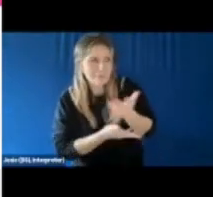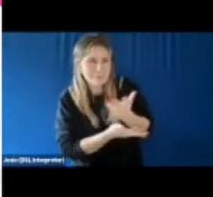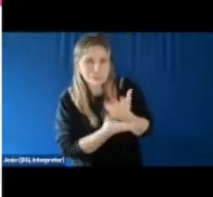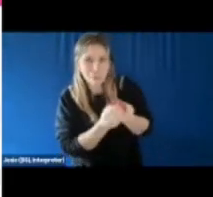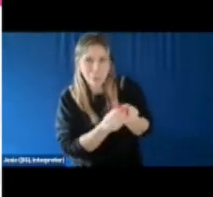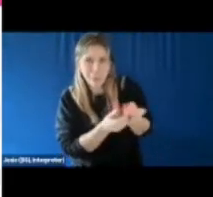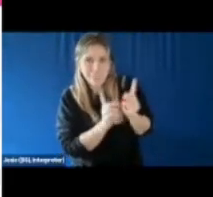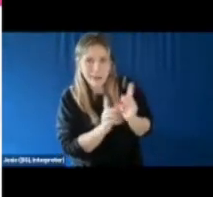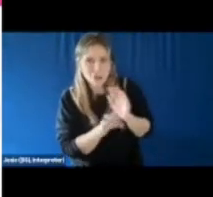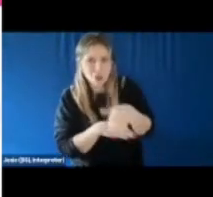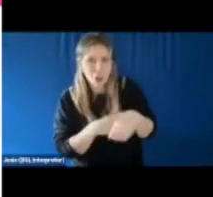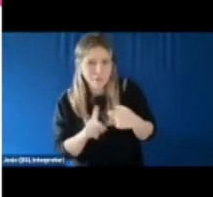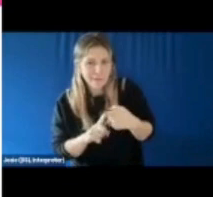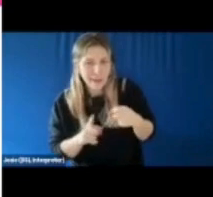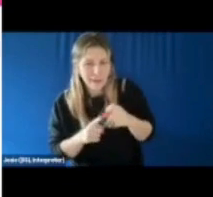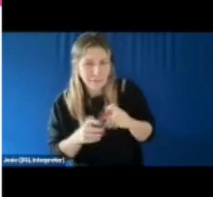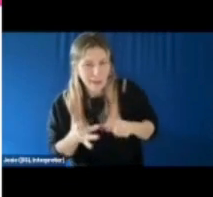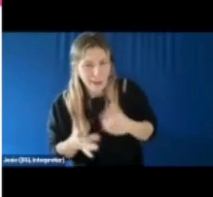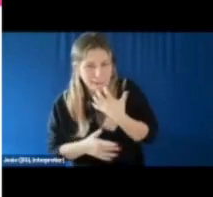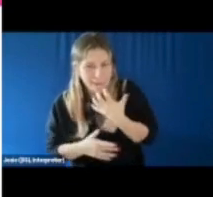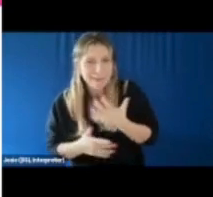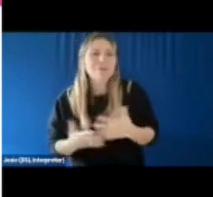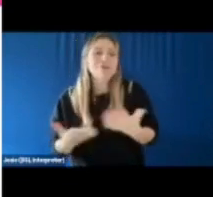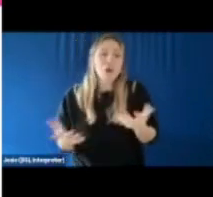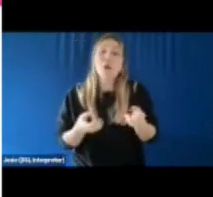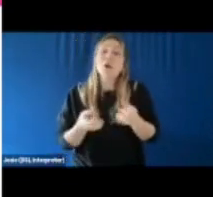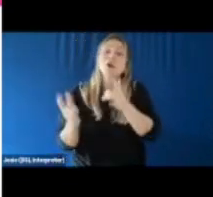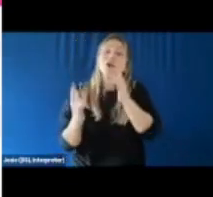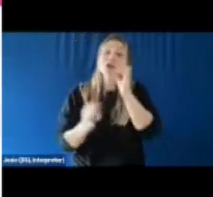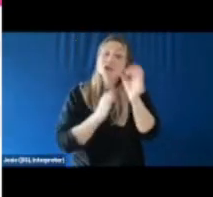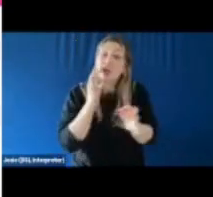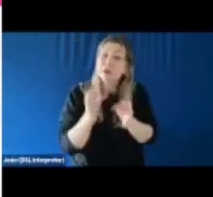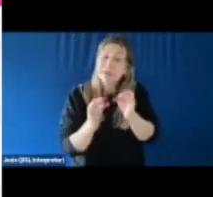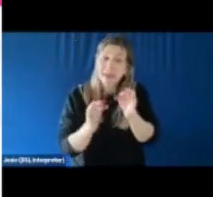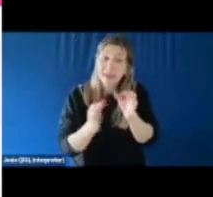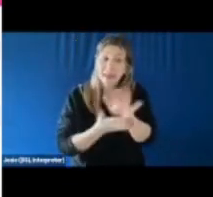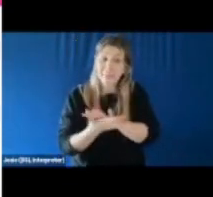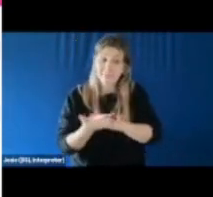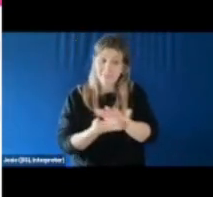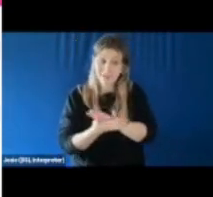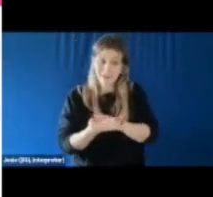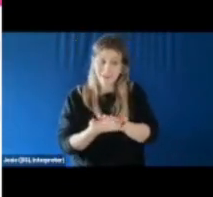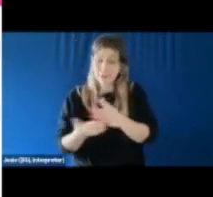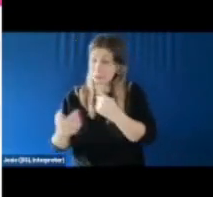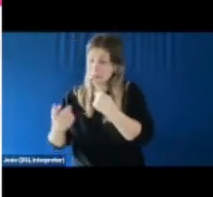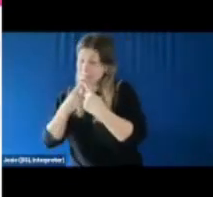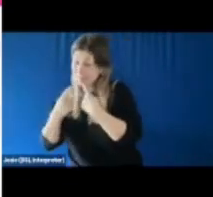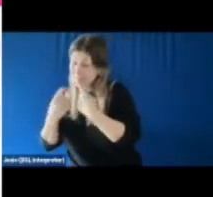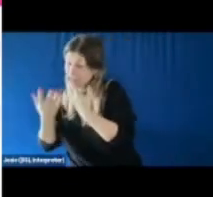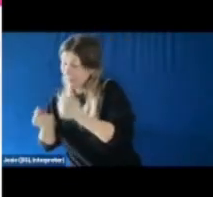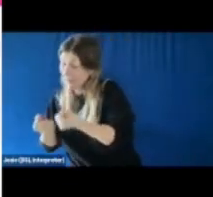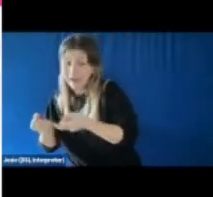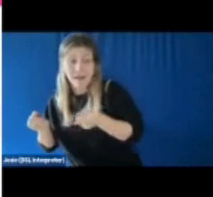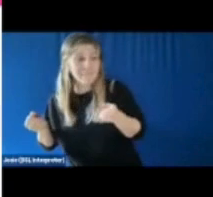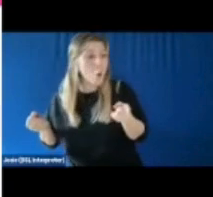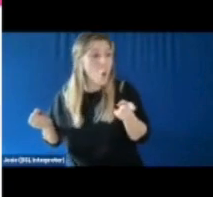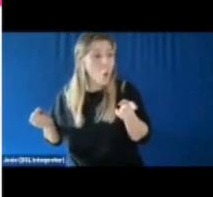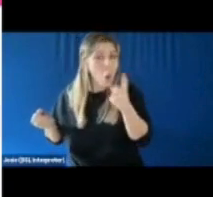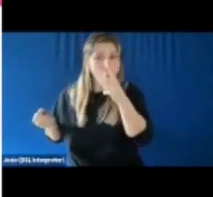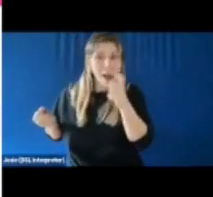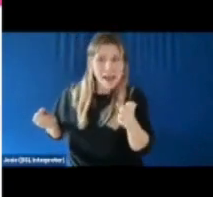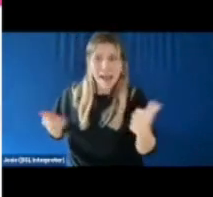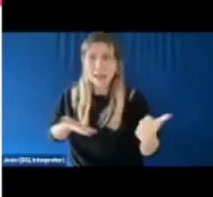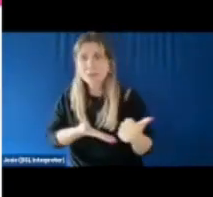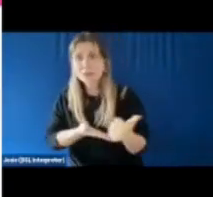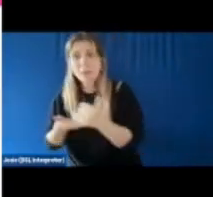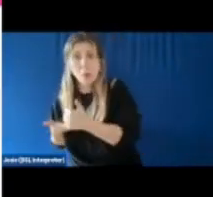So surveys can also provide you with additional data to supplement existing data that you already have in your organization. Things like numbers of